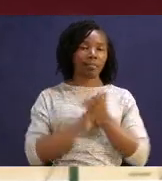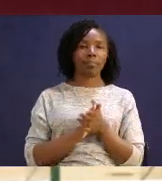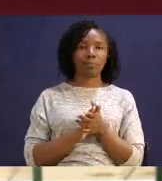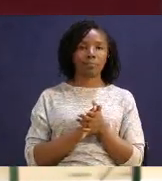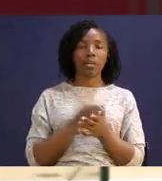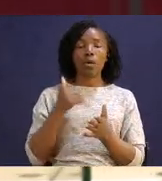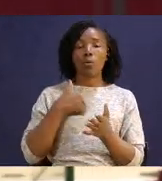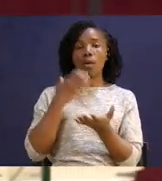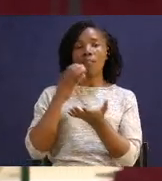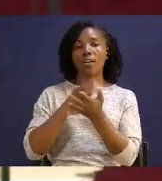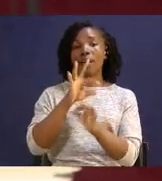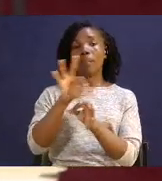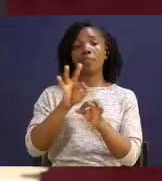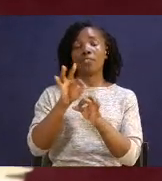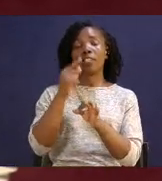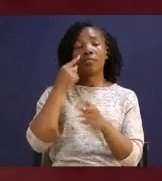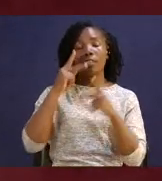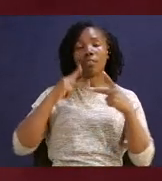tea after this.